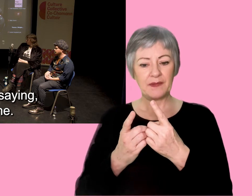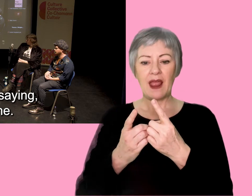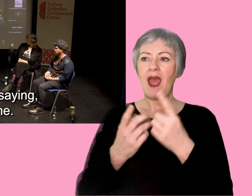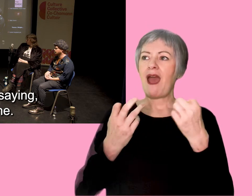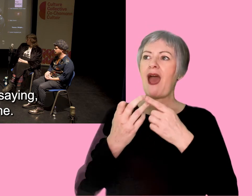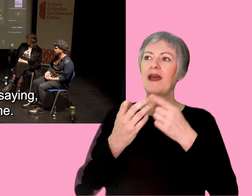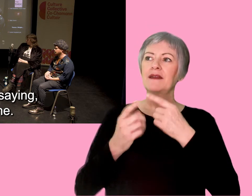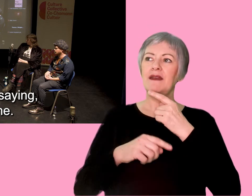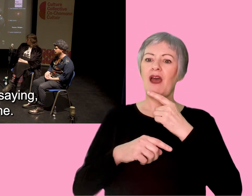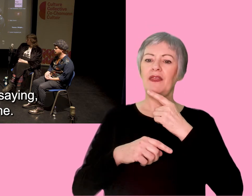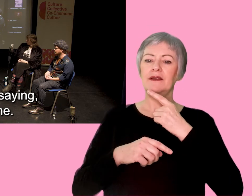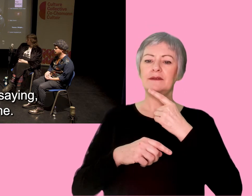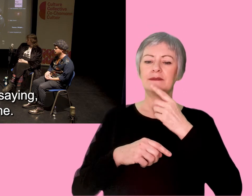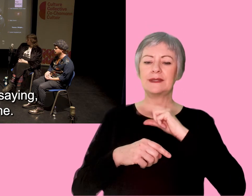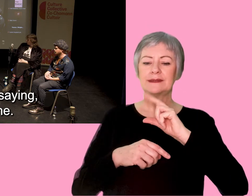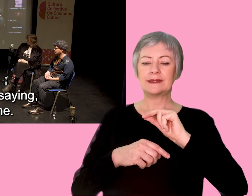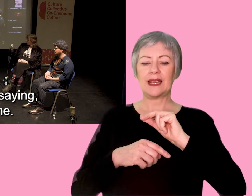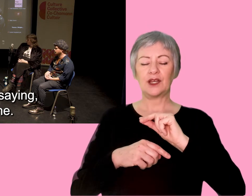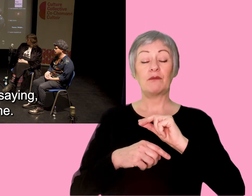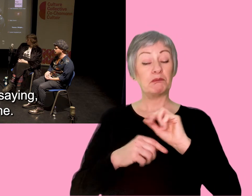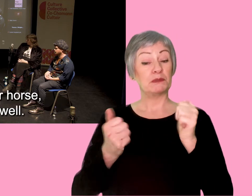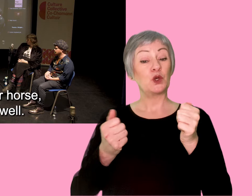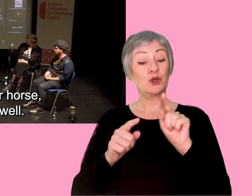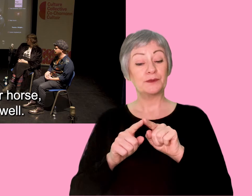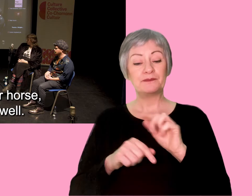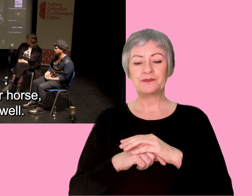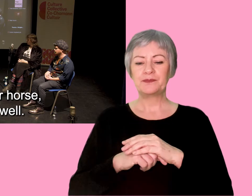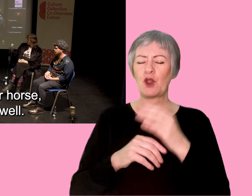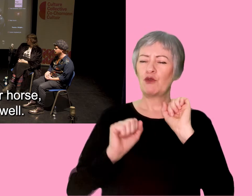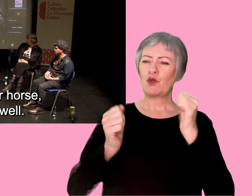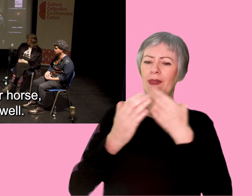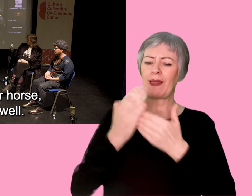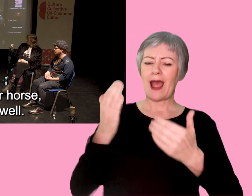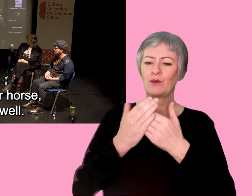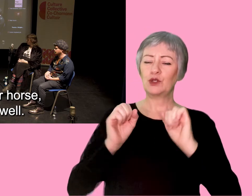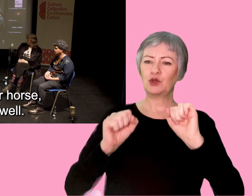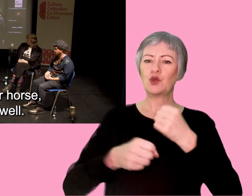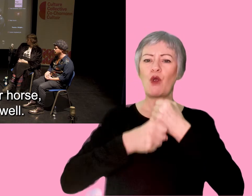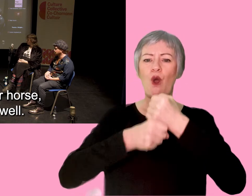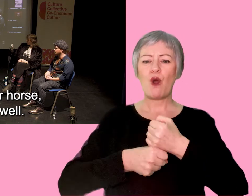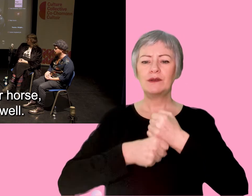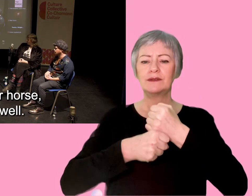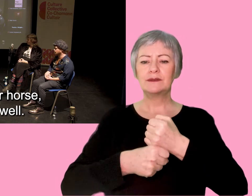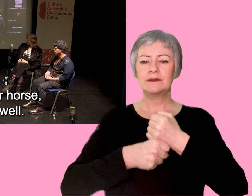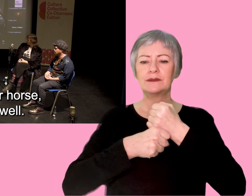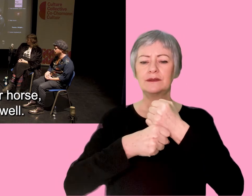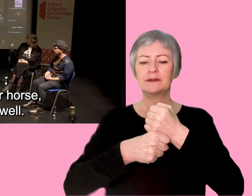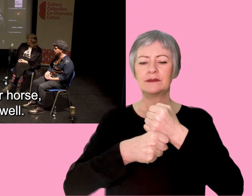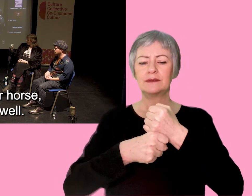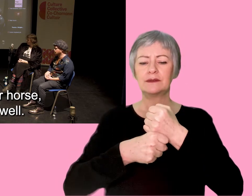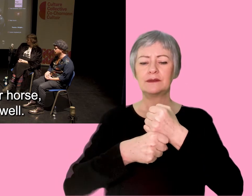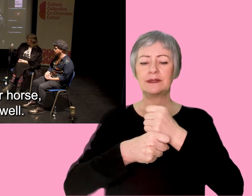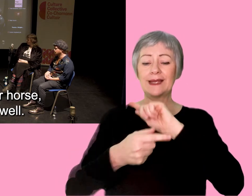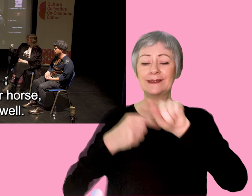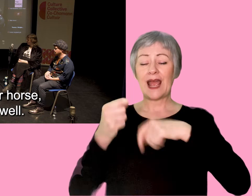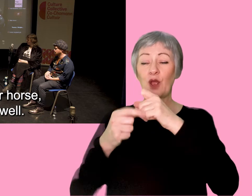There's another saying, which is a good one. Your language is your horse. Tide it